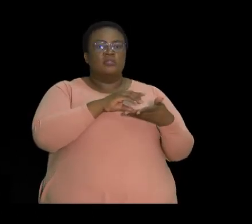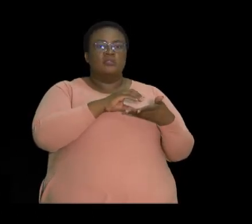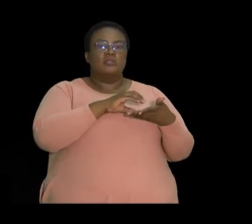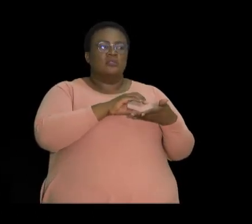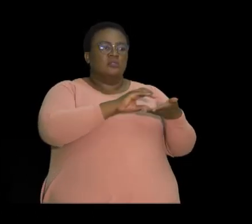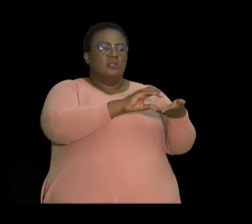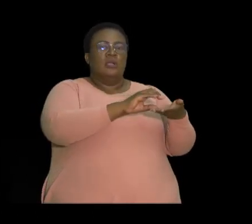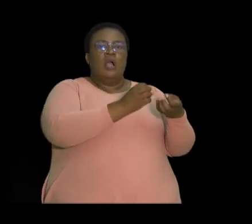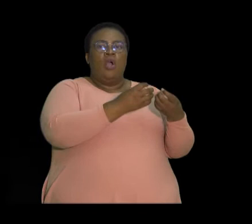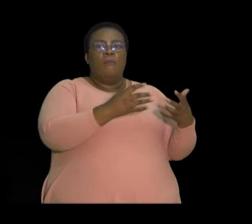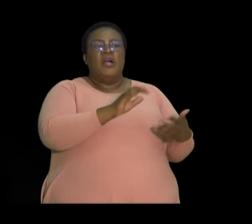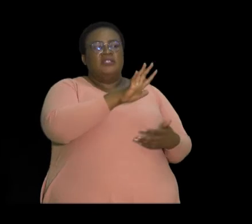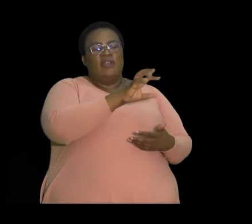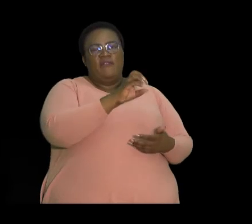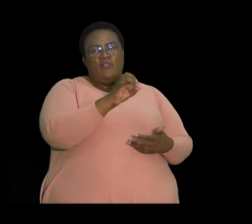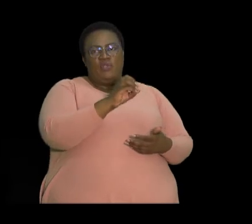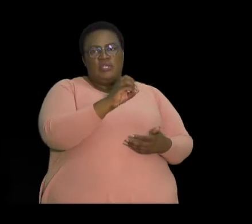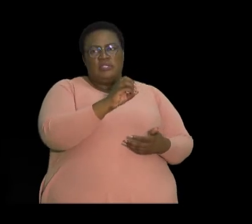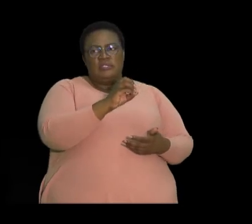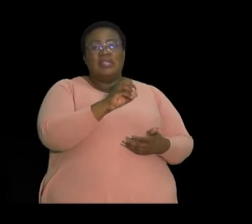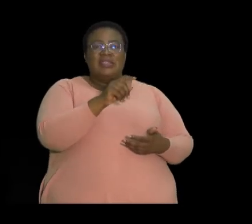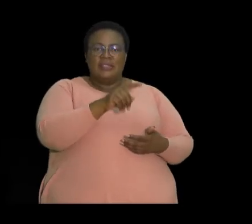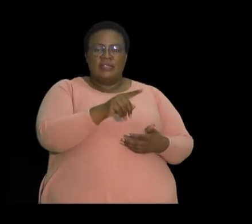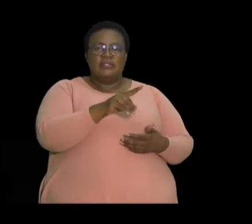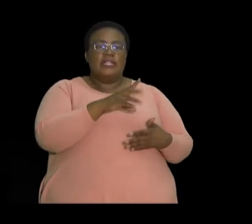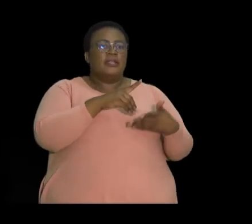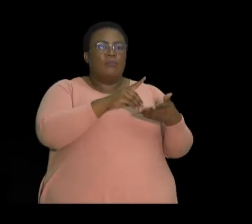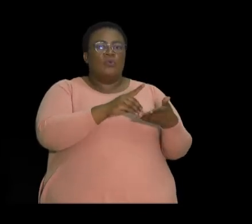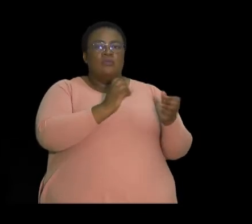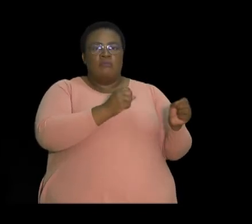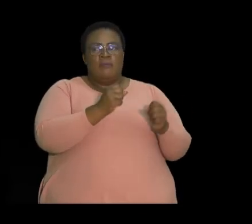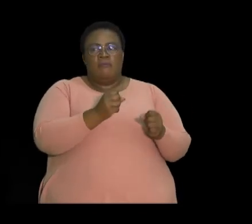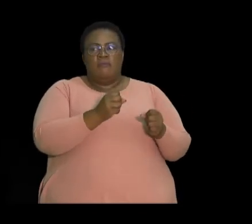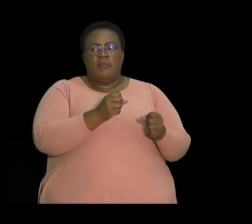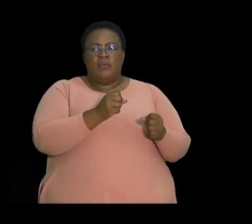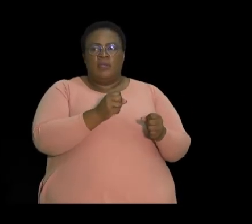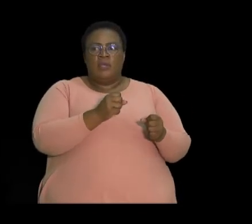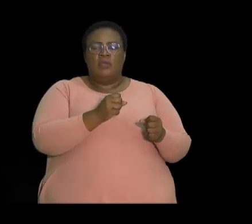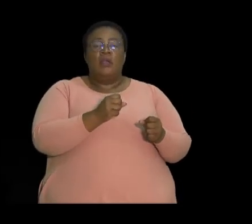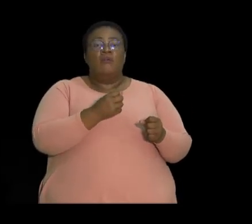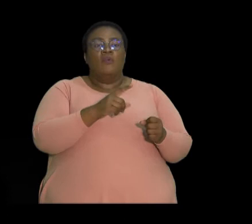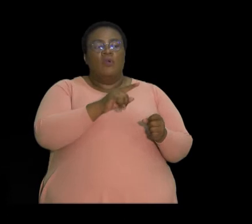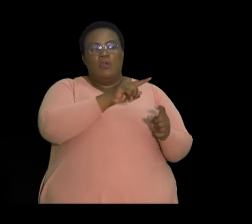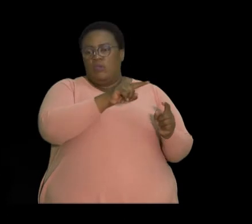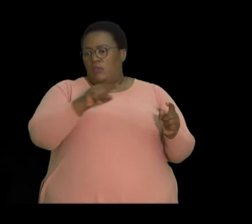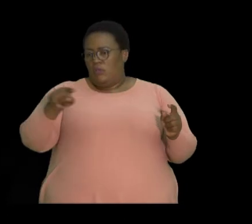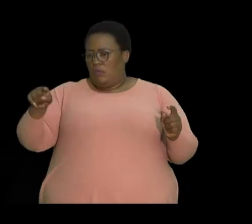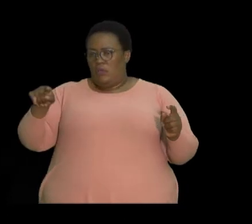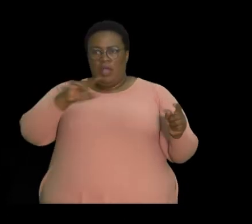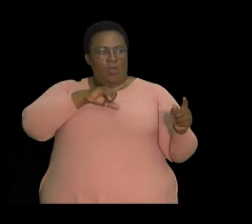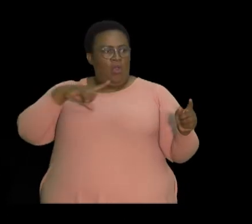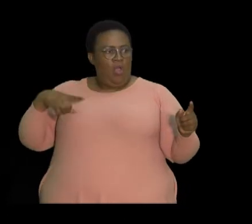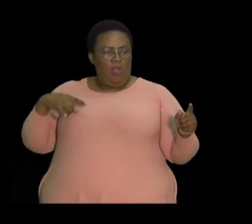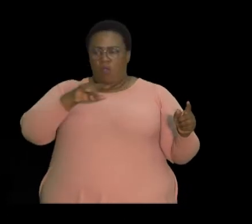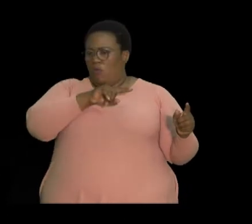500, excuse me, and this was a fixed deposit account, and this was for a duration of what?